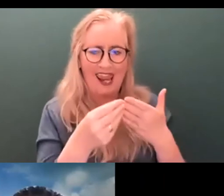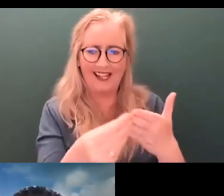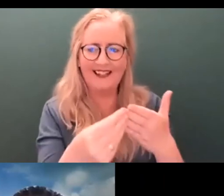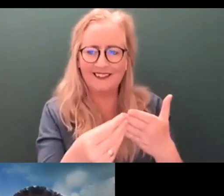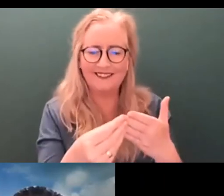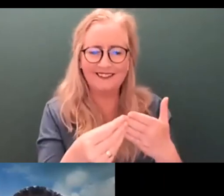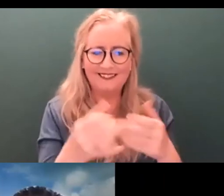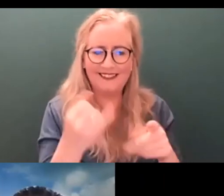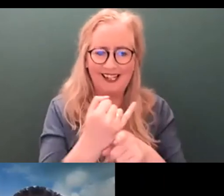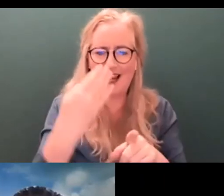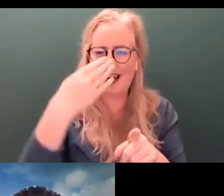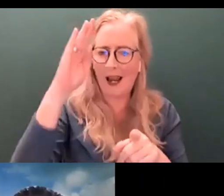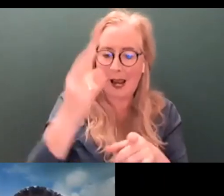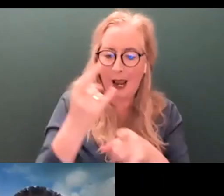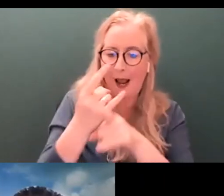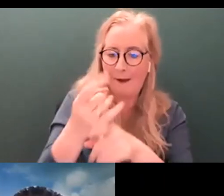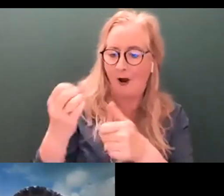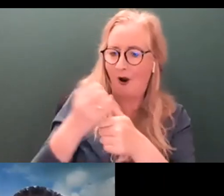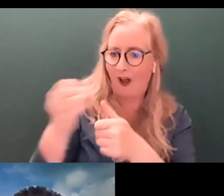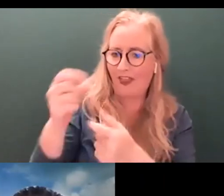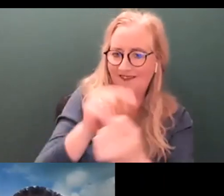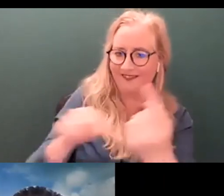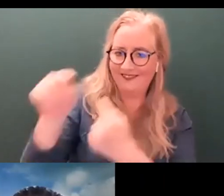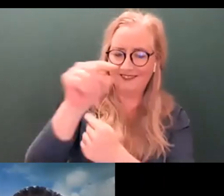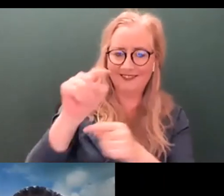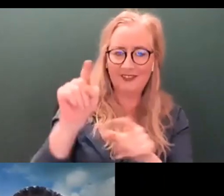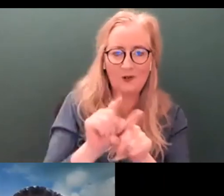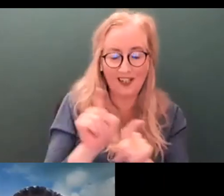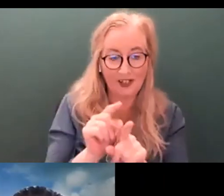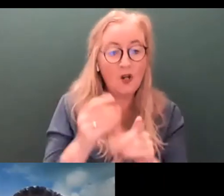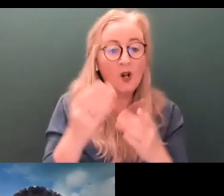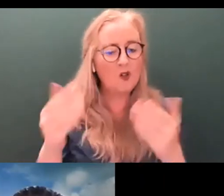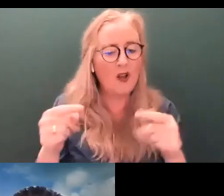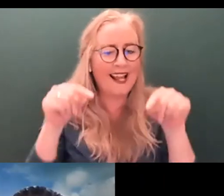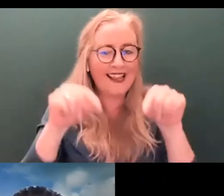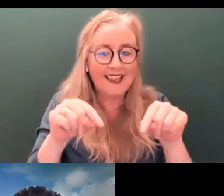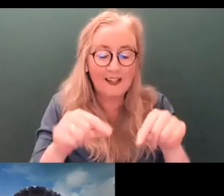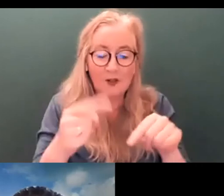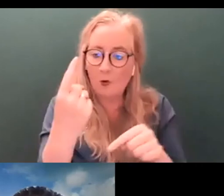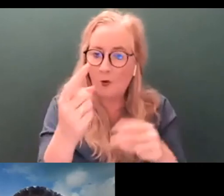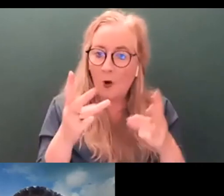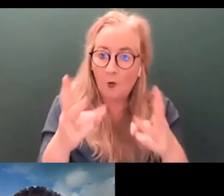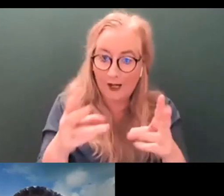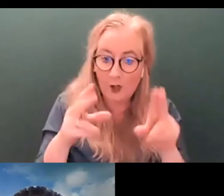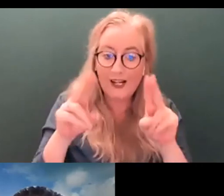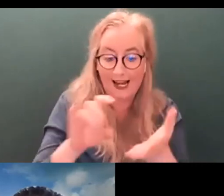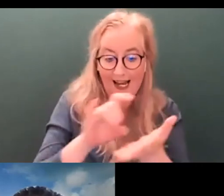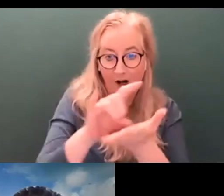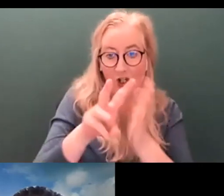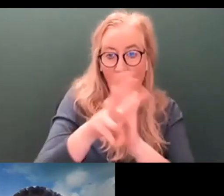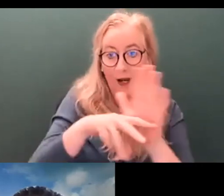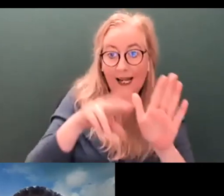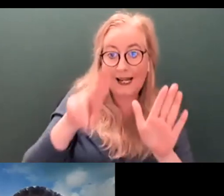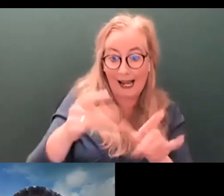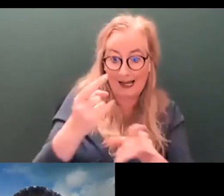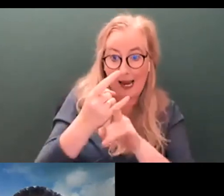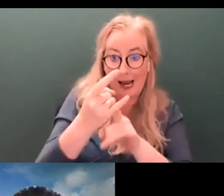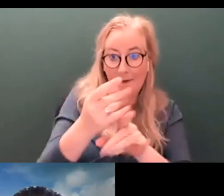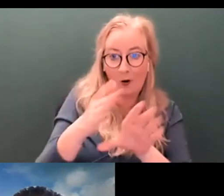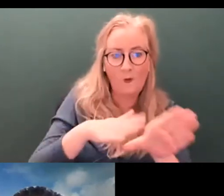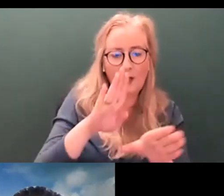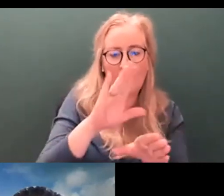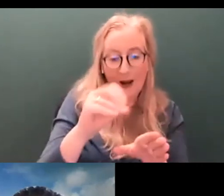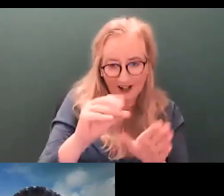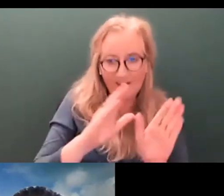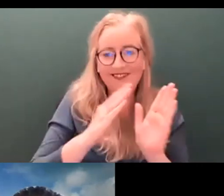Ireland and helping others to share that too. So this is one of the ways in which Heritage Week can help with that. So Lorcan,